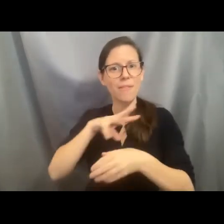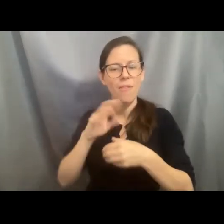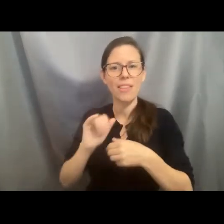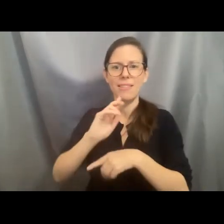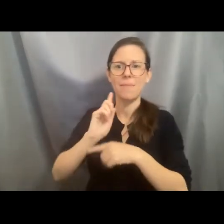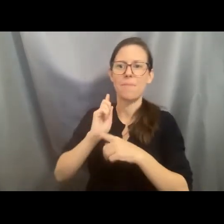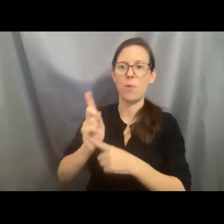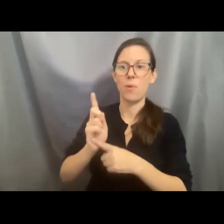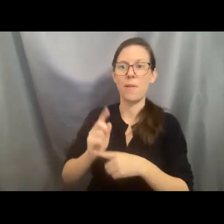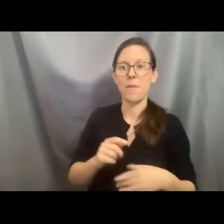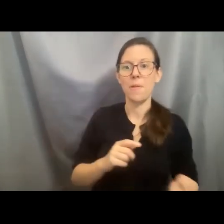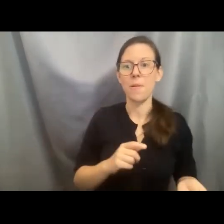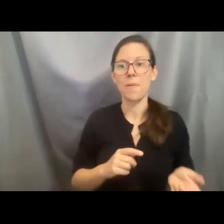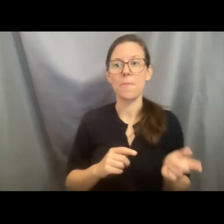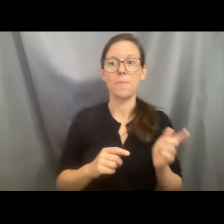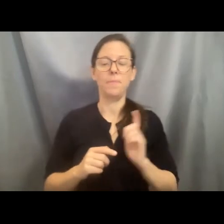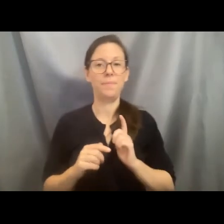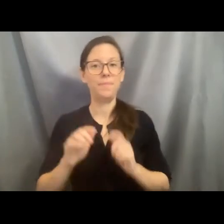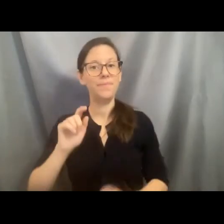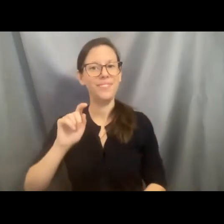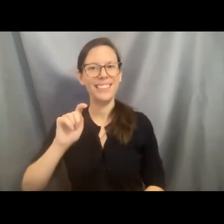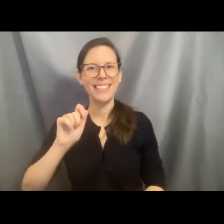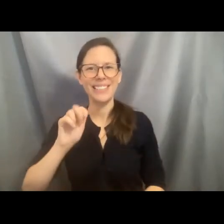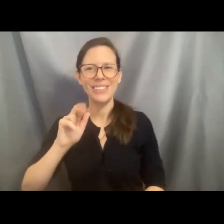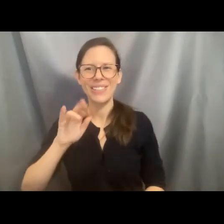Well, I open this up as well to anyone else who wants to.